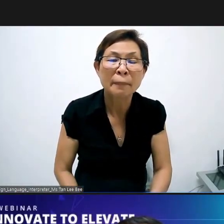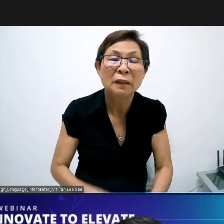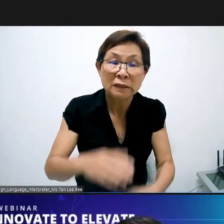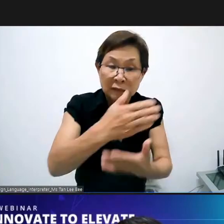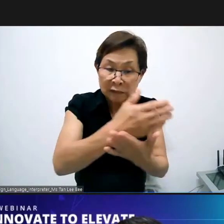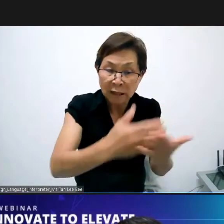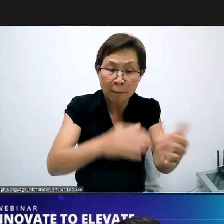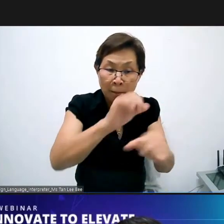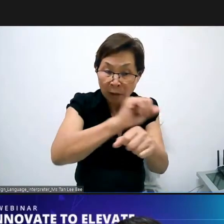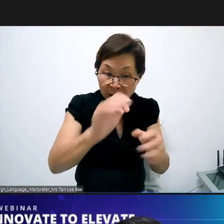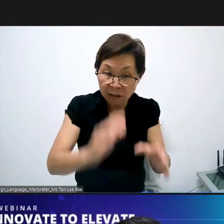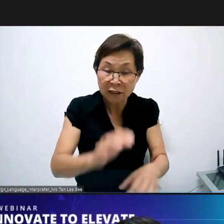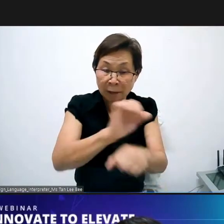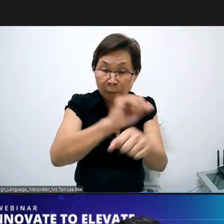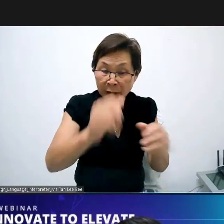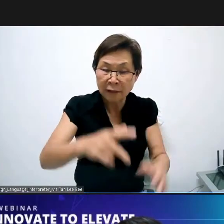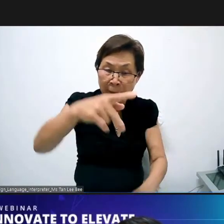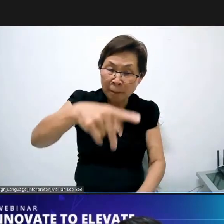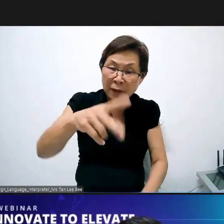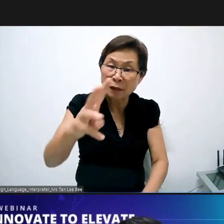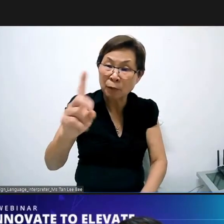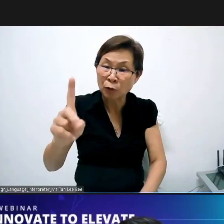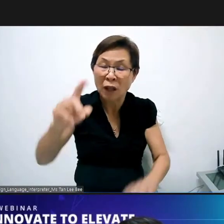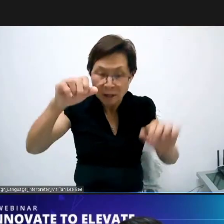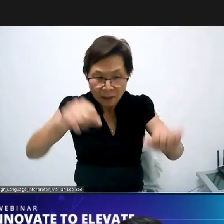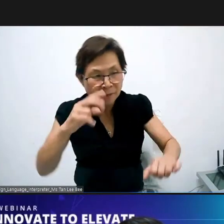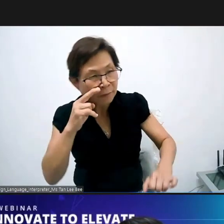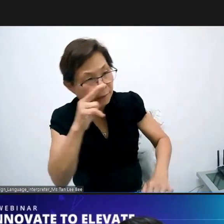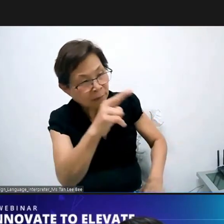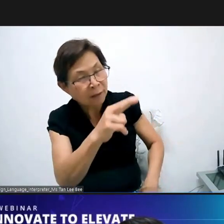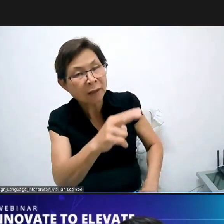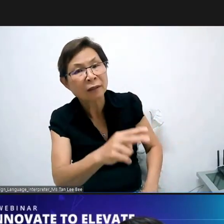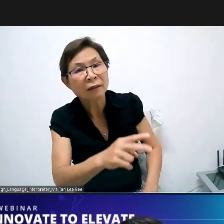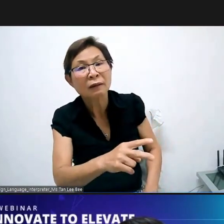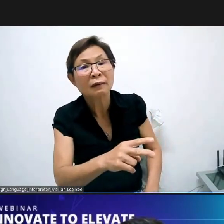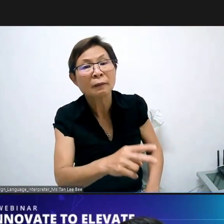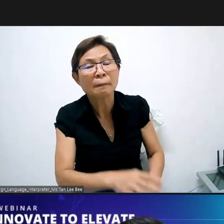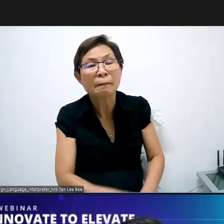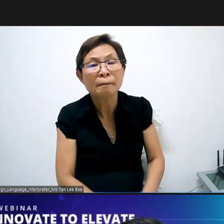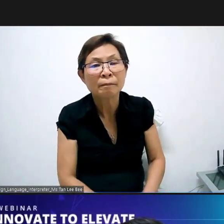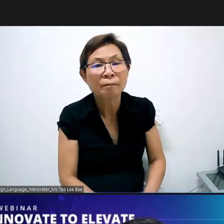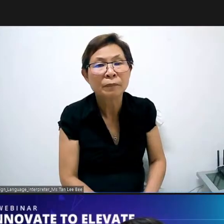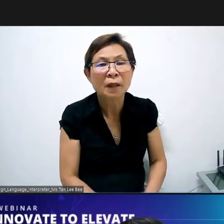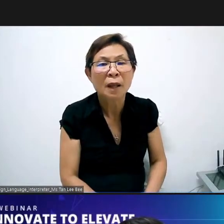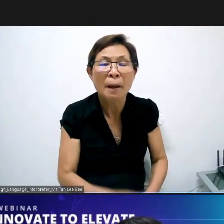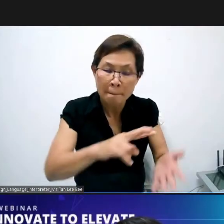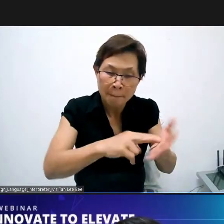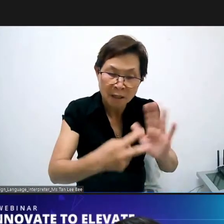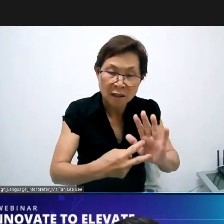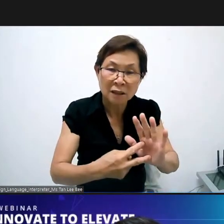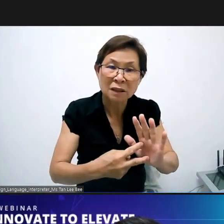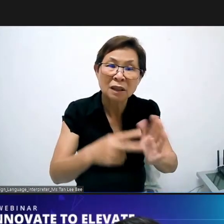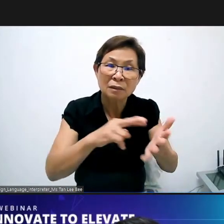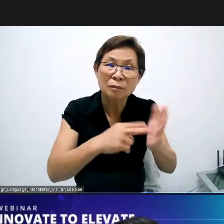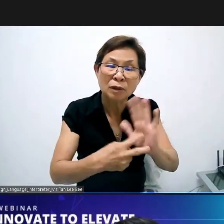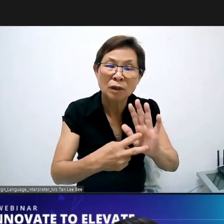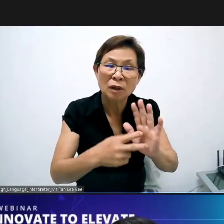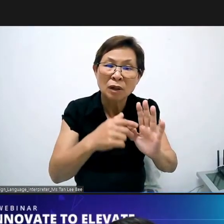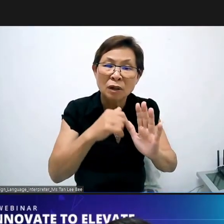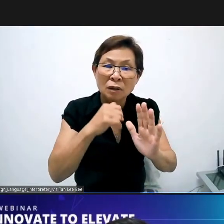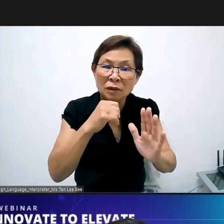workforce might be able to see, but at the low level. It means that they do not use the screen